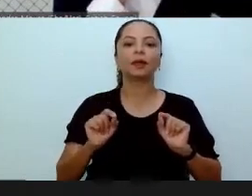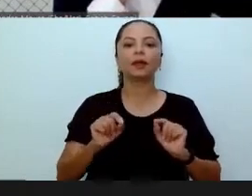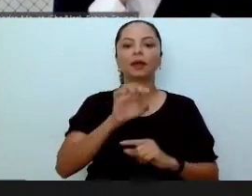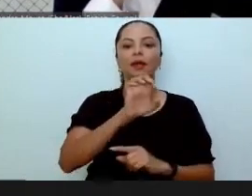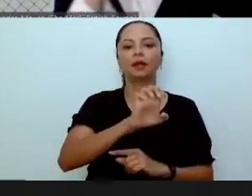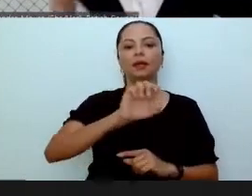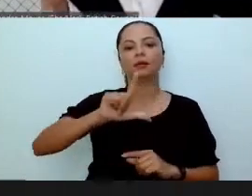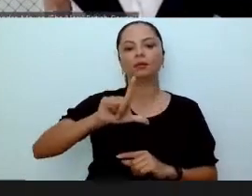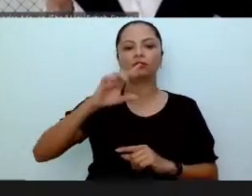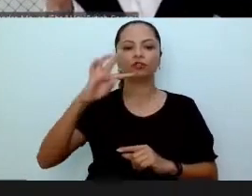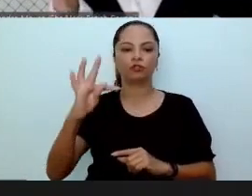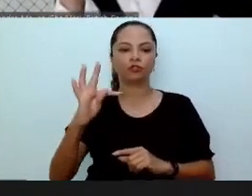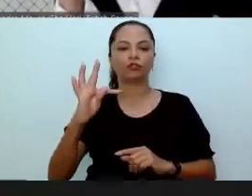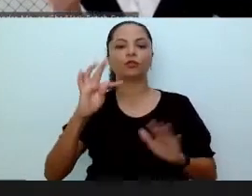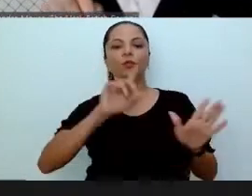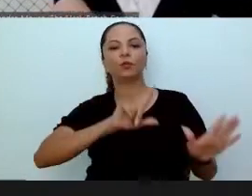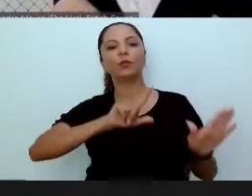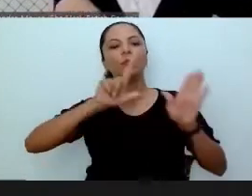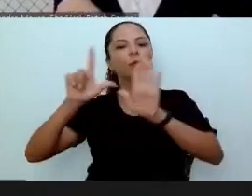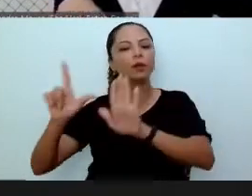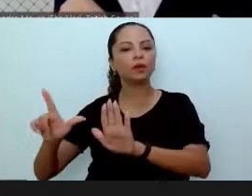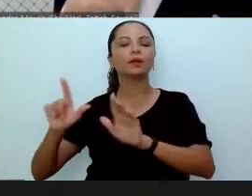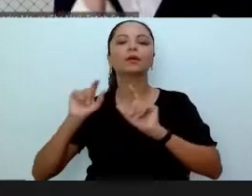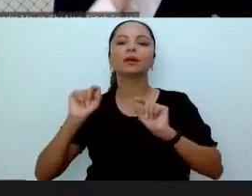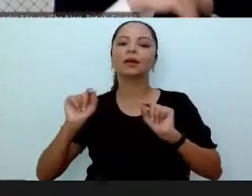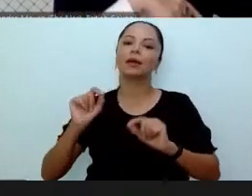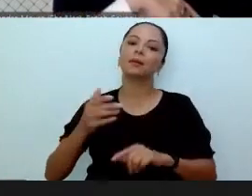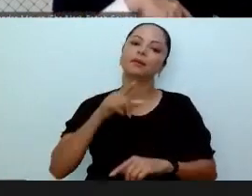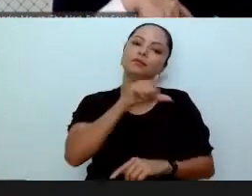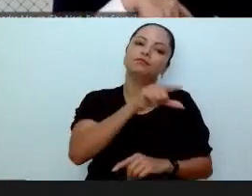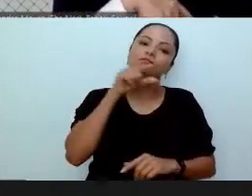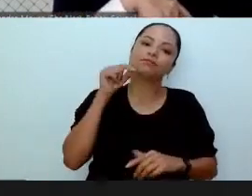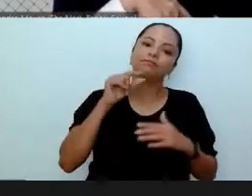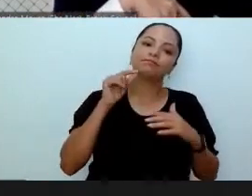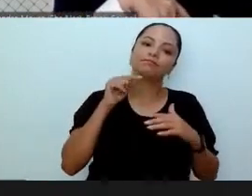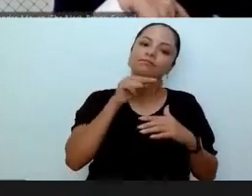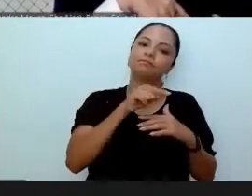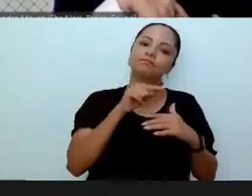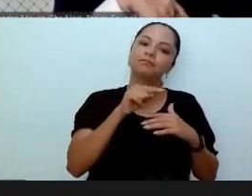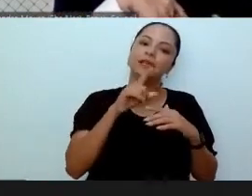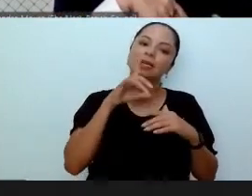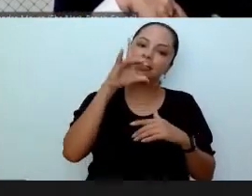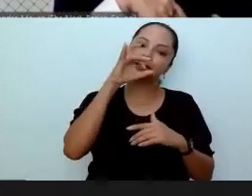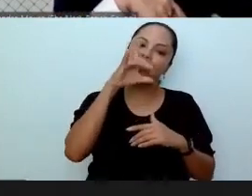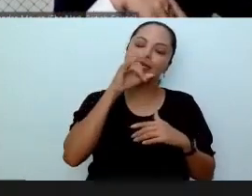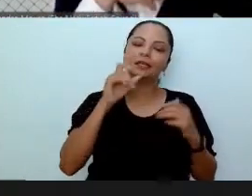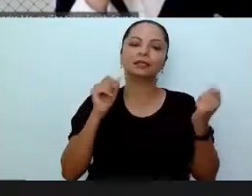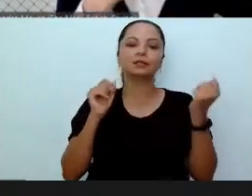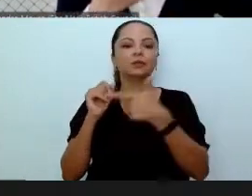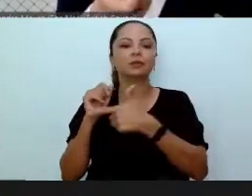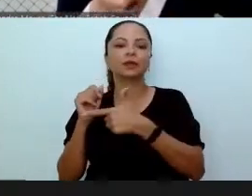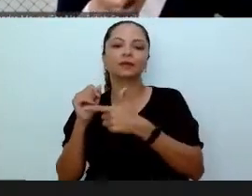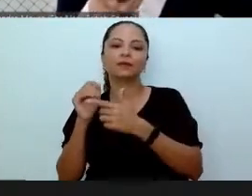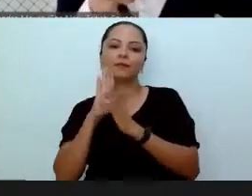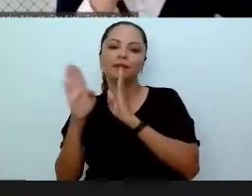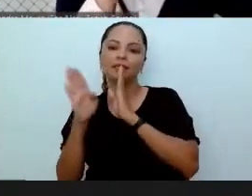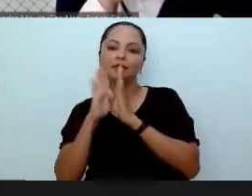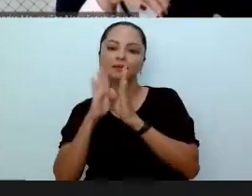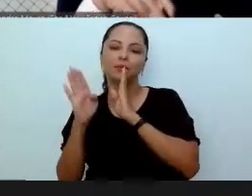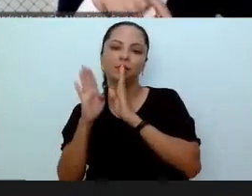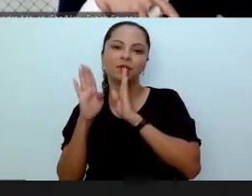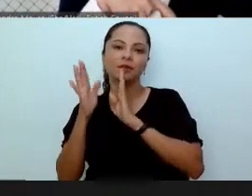it was huge access through Instagram. So just follow us on Instagram if you prefer. And you could